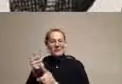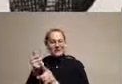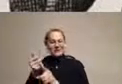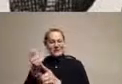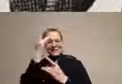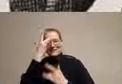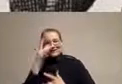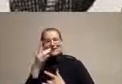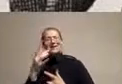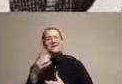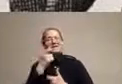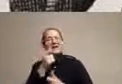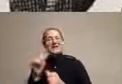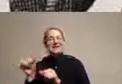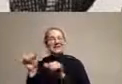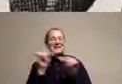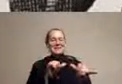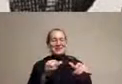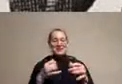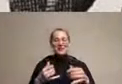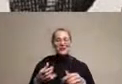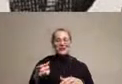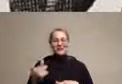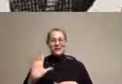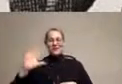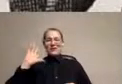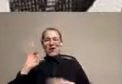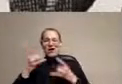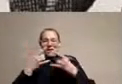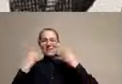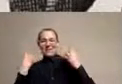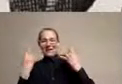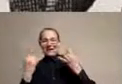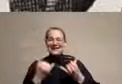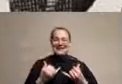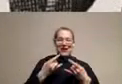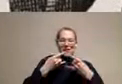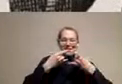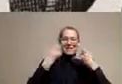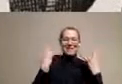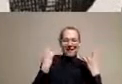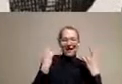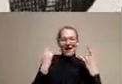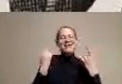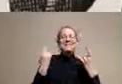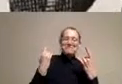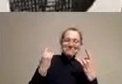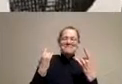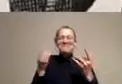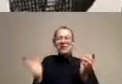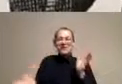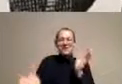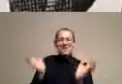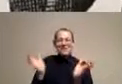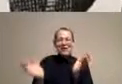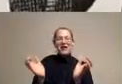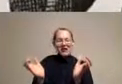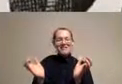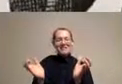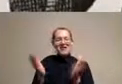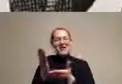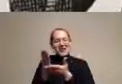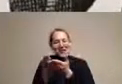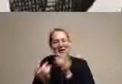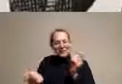doctors were wearing then and the mask that we wore during this pandemic. This is 700 years later, some things haven't changed. But I think I say this